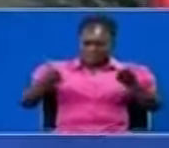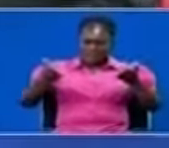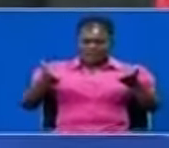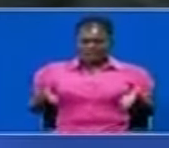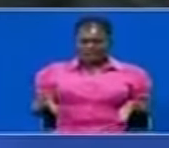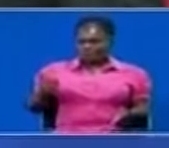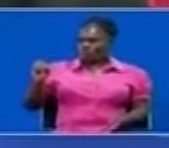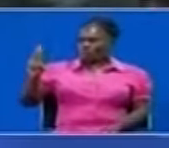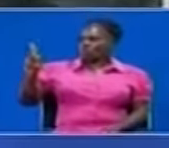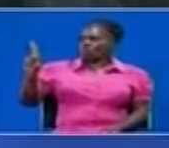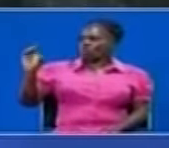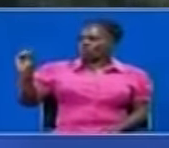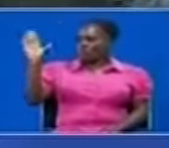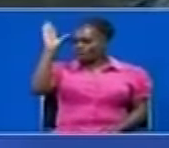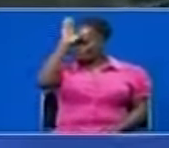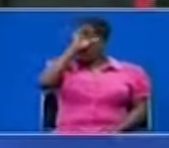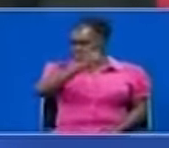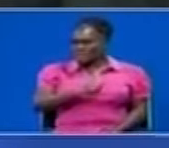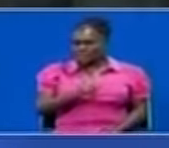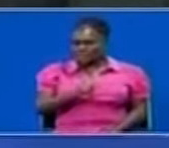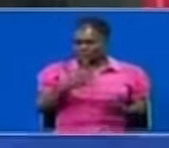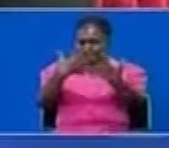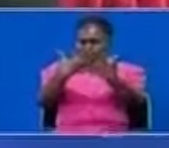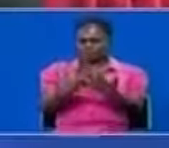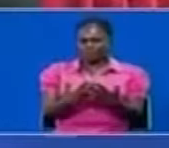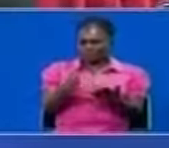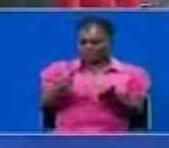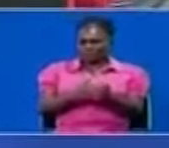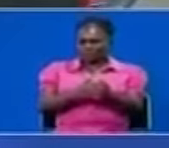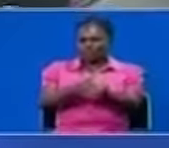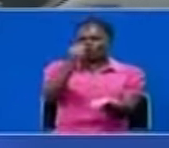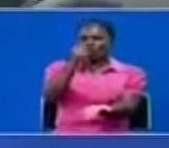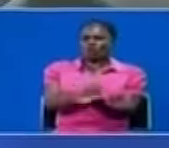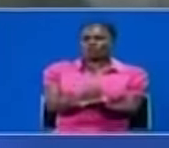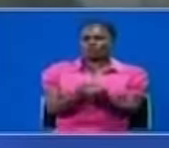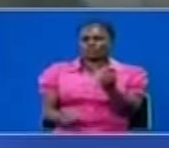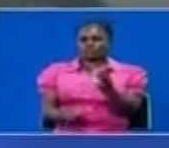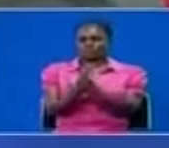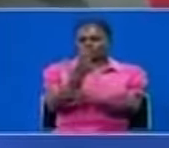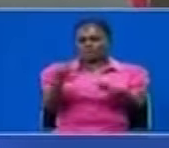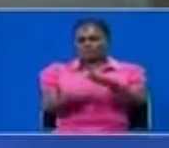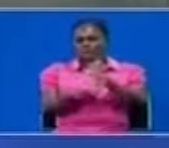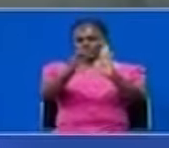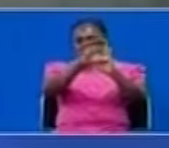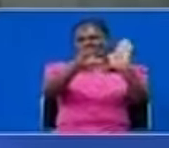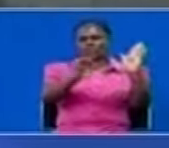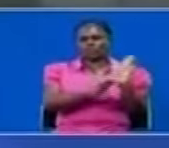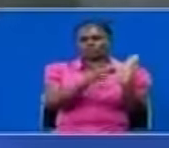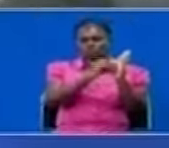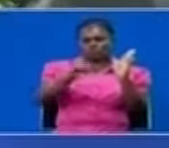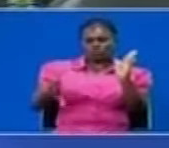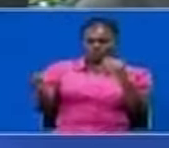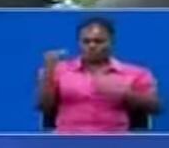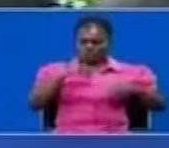seen Ouko dodge a bullet for a man heading an office established under the Constitution to eliminate corruption